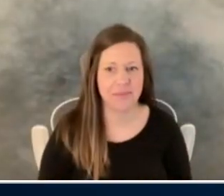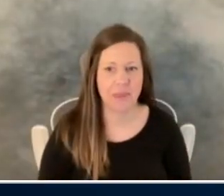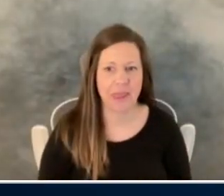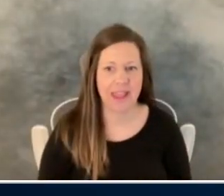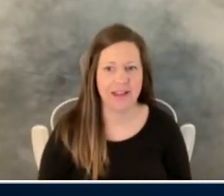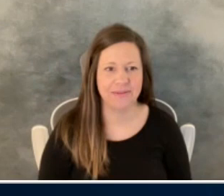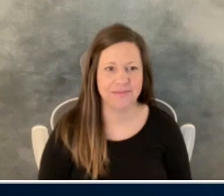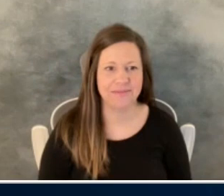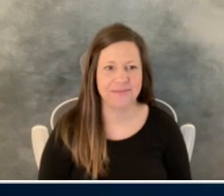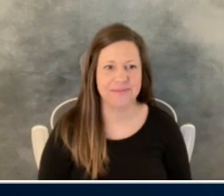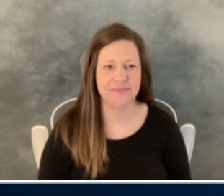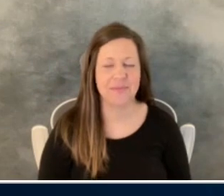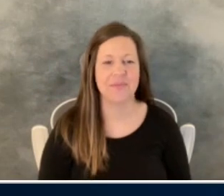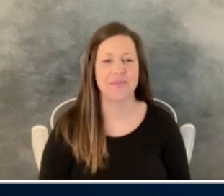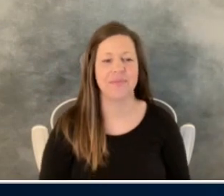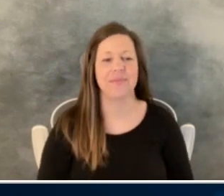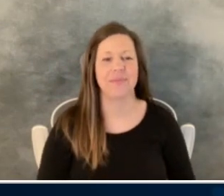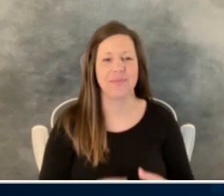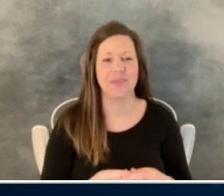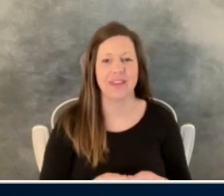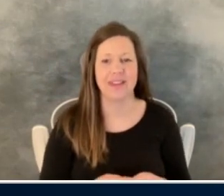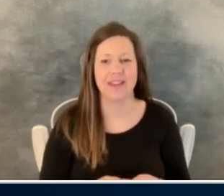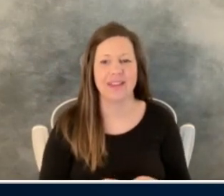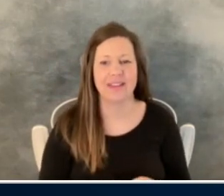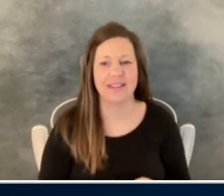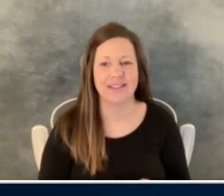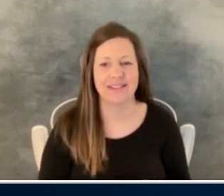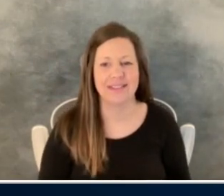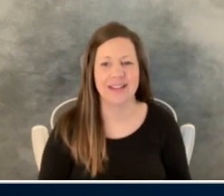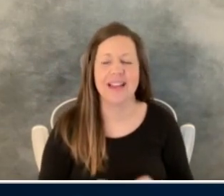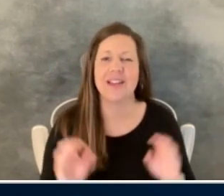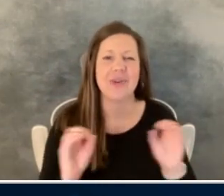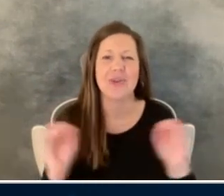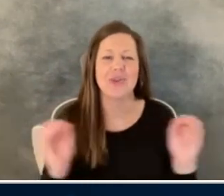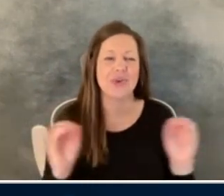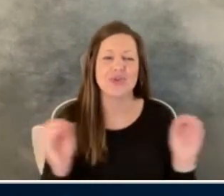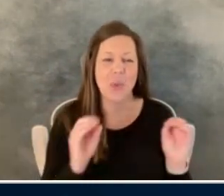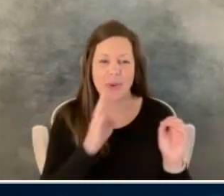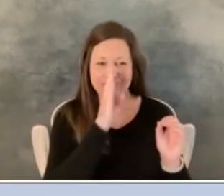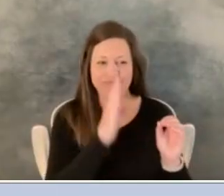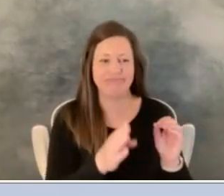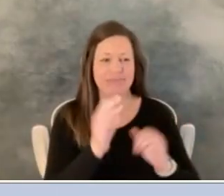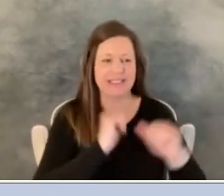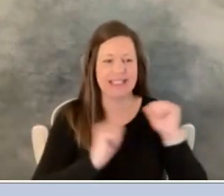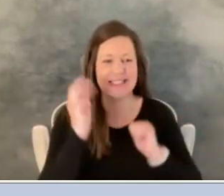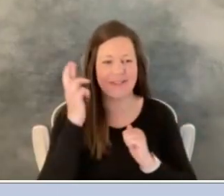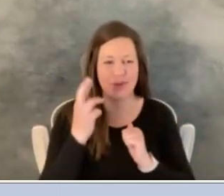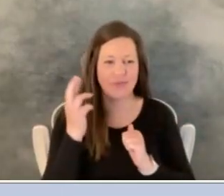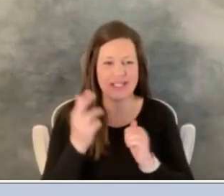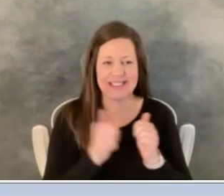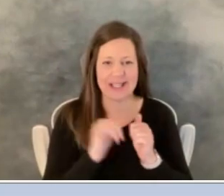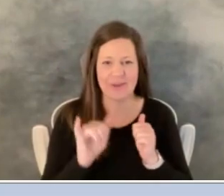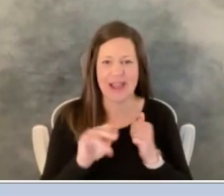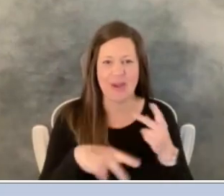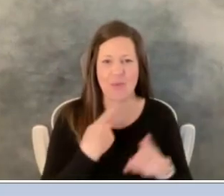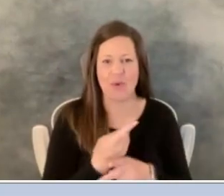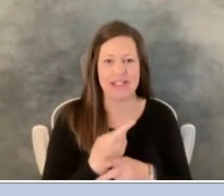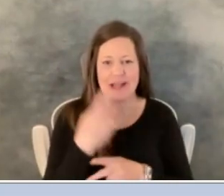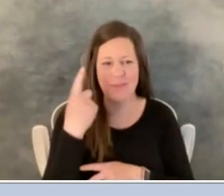reasoning behind that. What's that? There's no scientific reasoning behind what type of dream we will get with